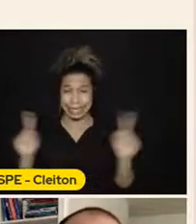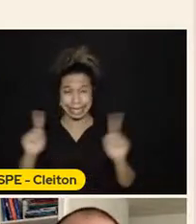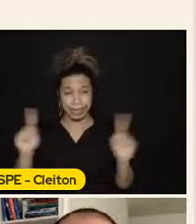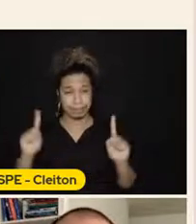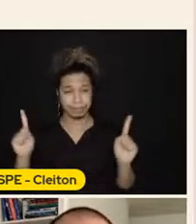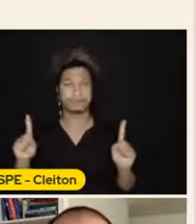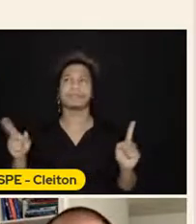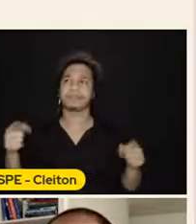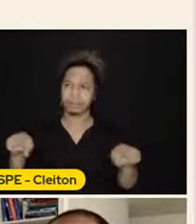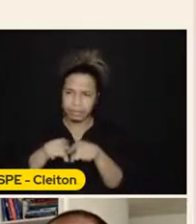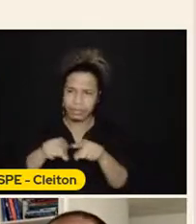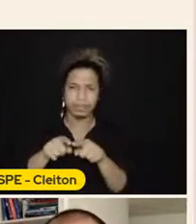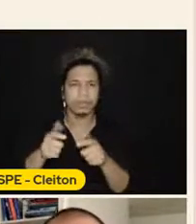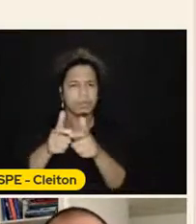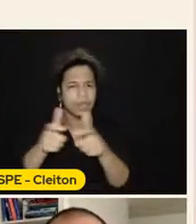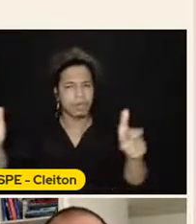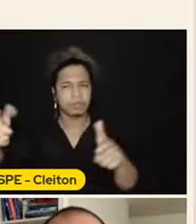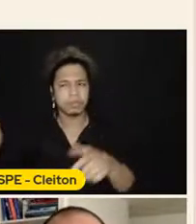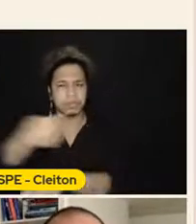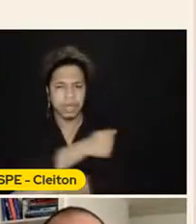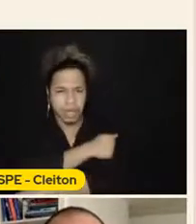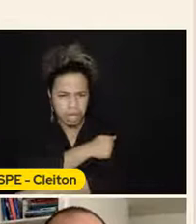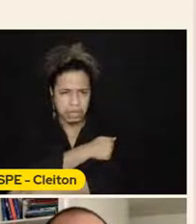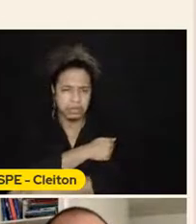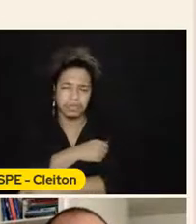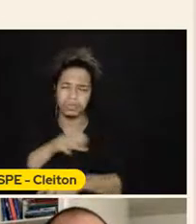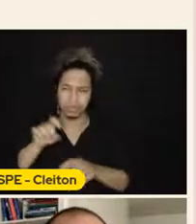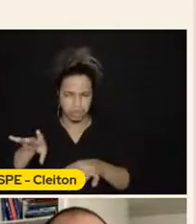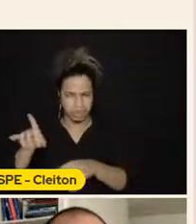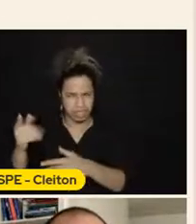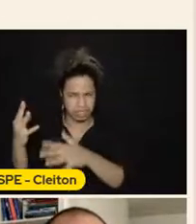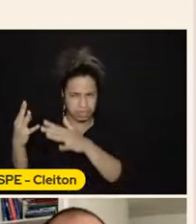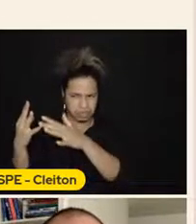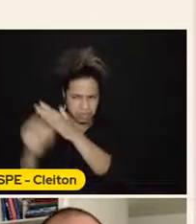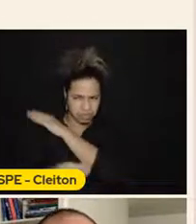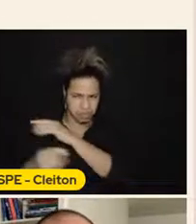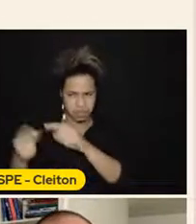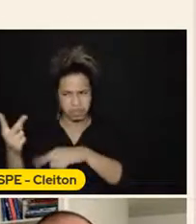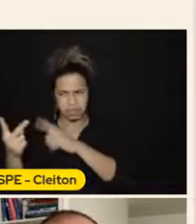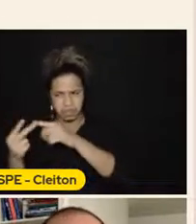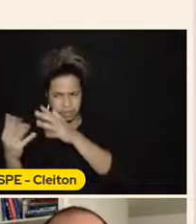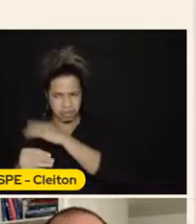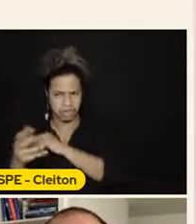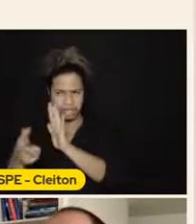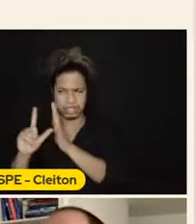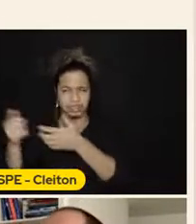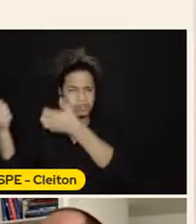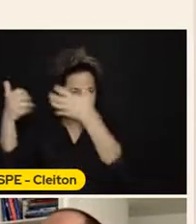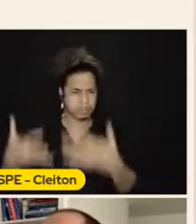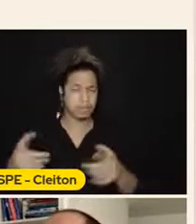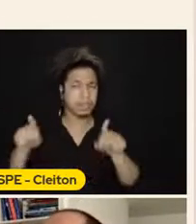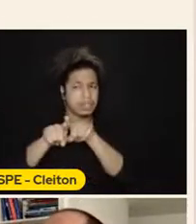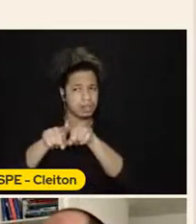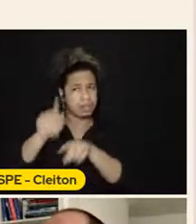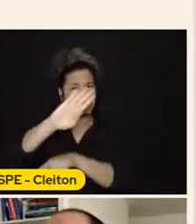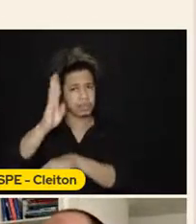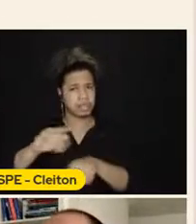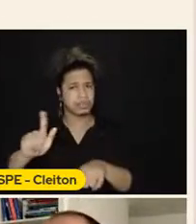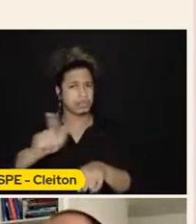other students, not just those from migrant and refugee backgrounds that I mentioned, but those in Brazil as well,